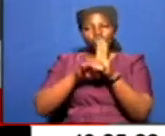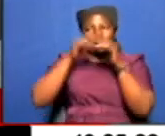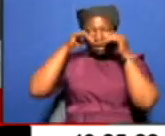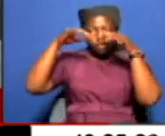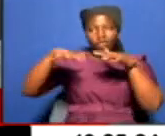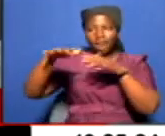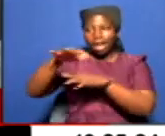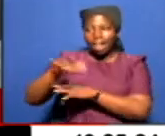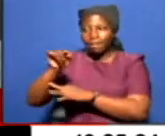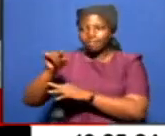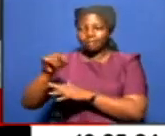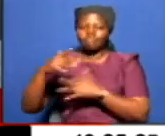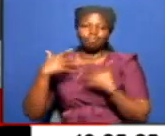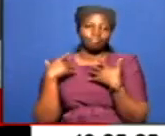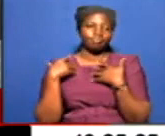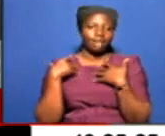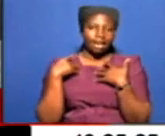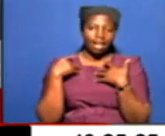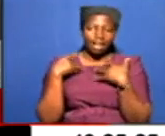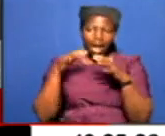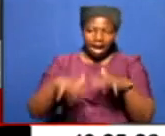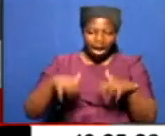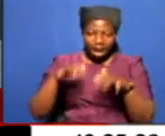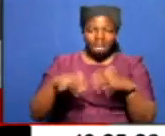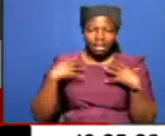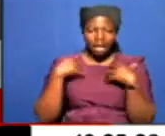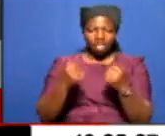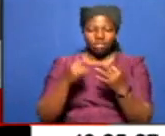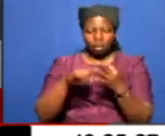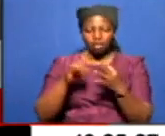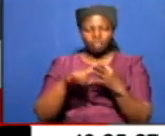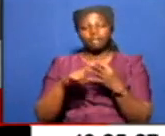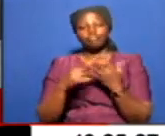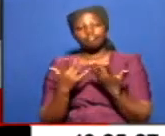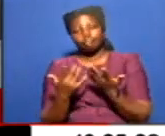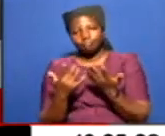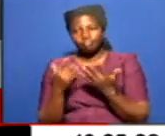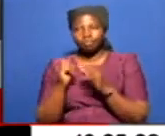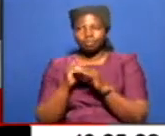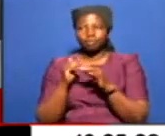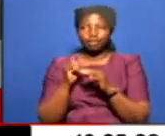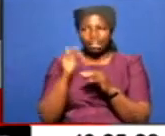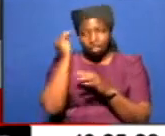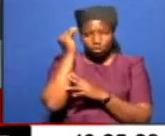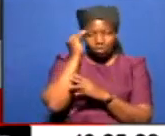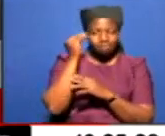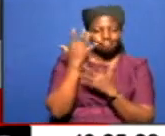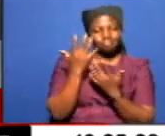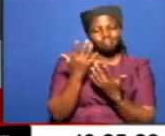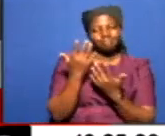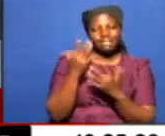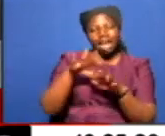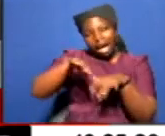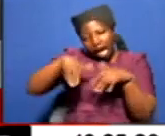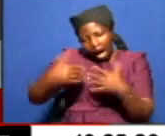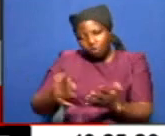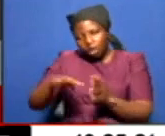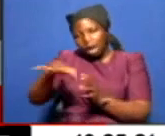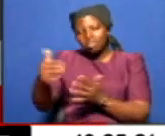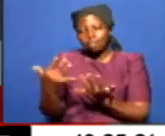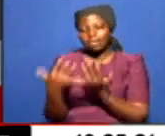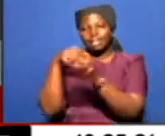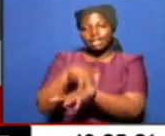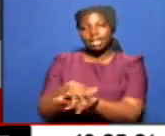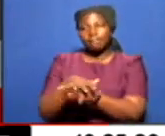health, education, infrastructure, and also how counties are basically mainstreaming aspects that safeguard